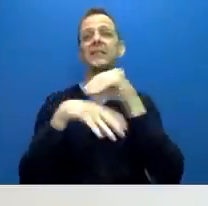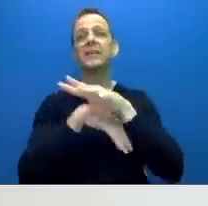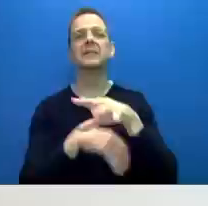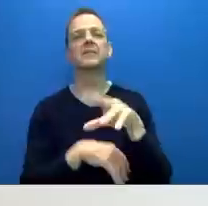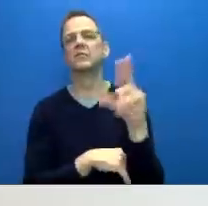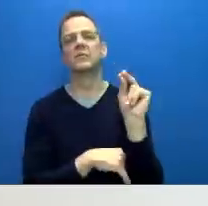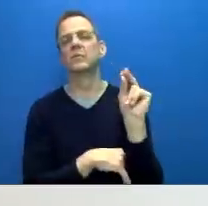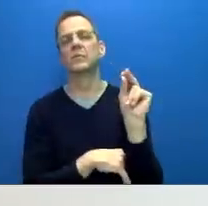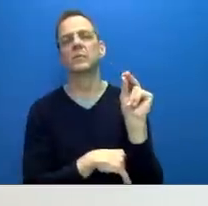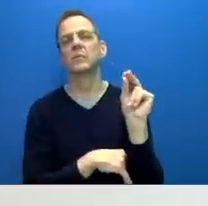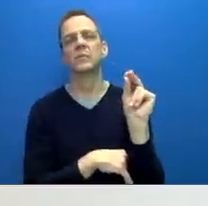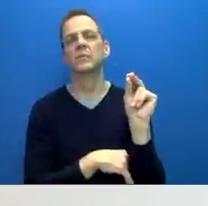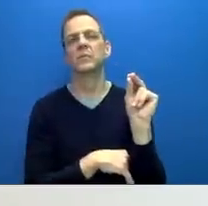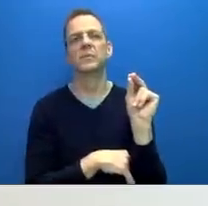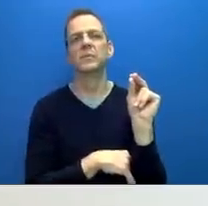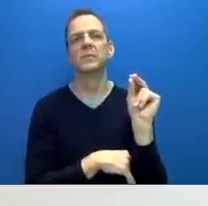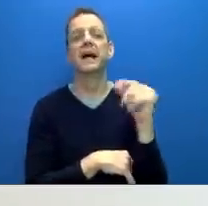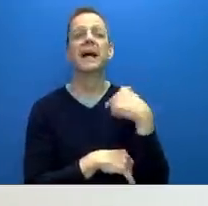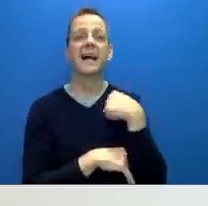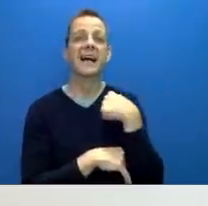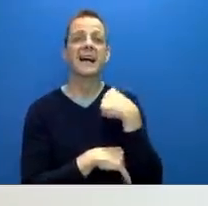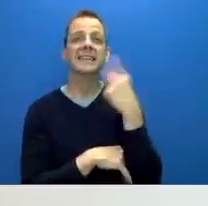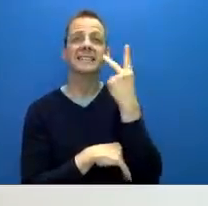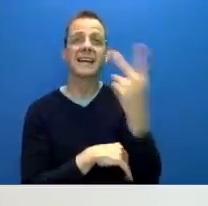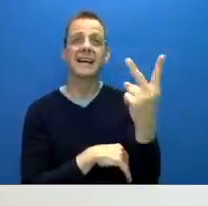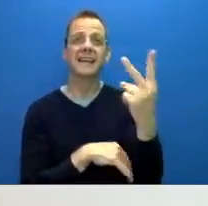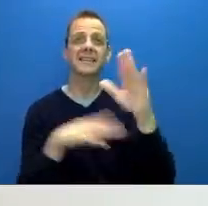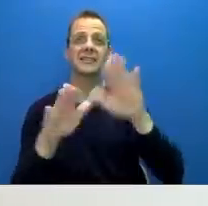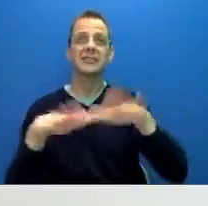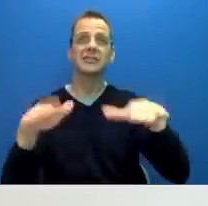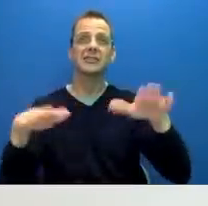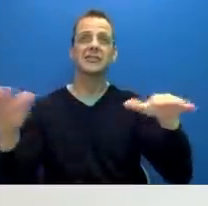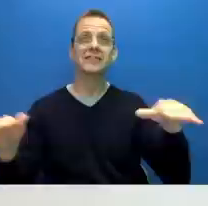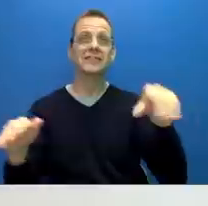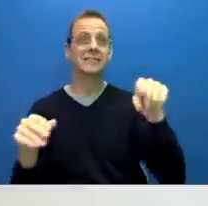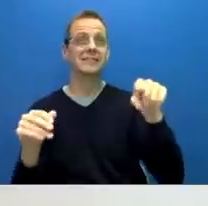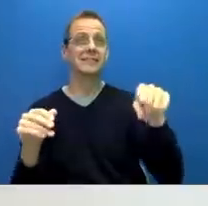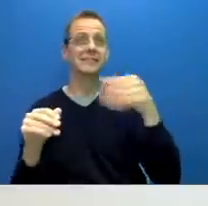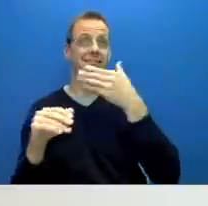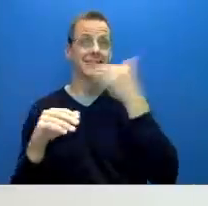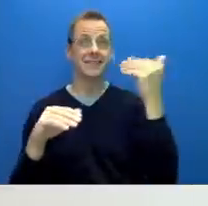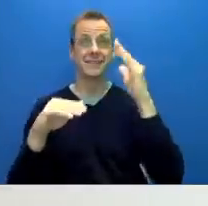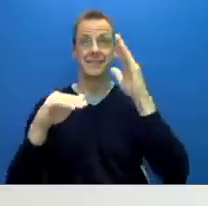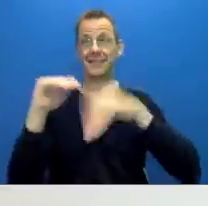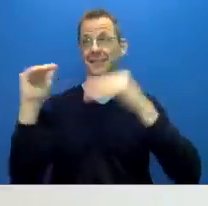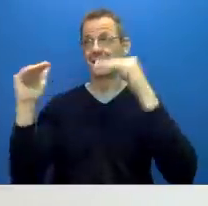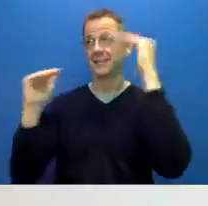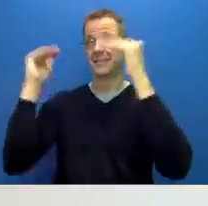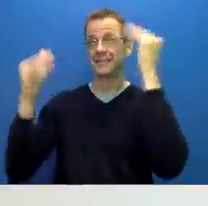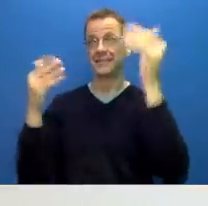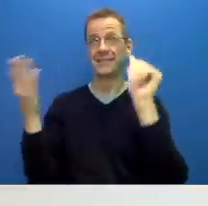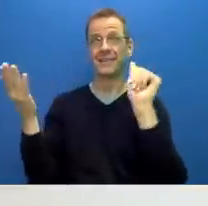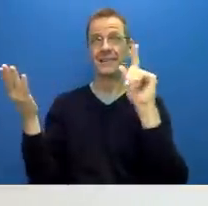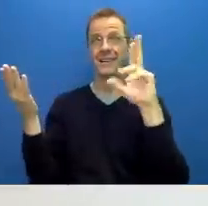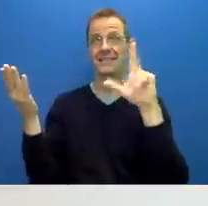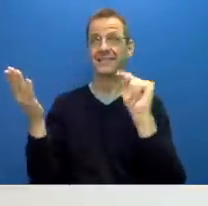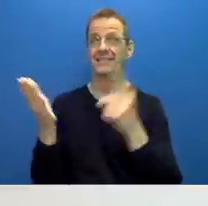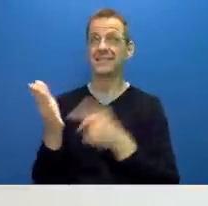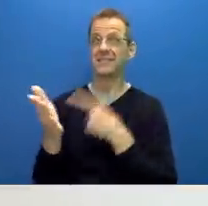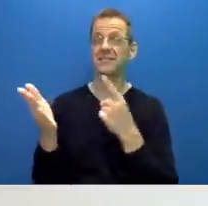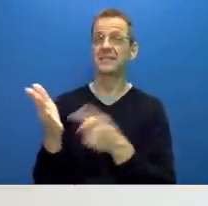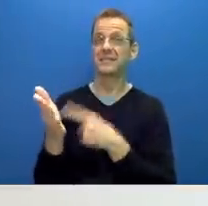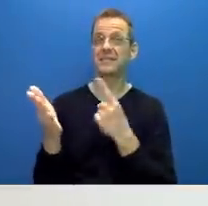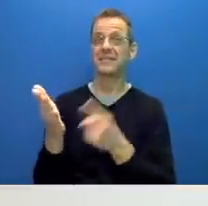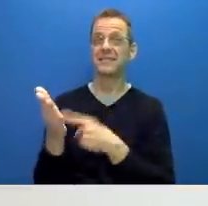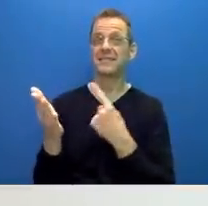actually mask better than some adults. And so when we role model for them how to correctly mask, how to put on the mask, how to take